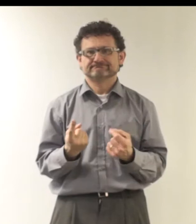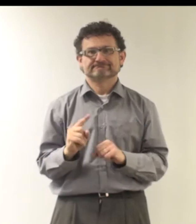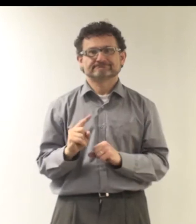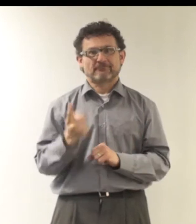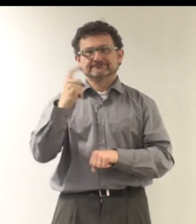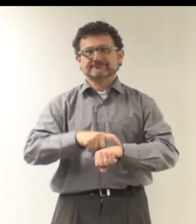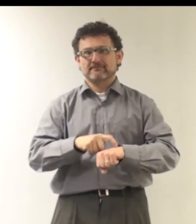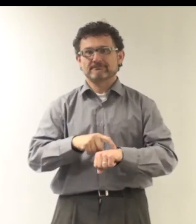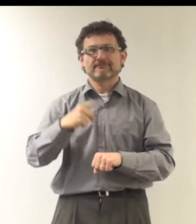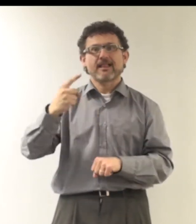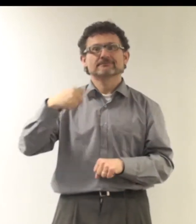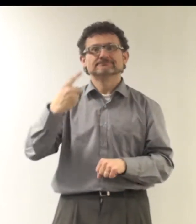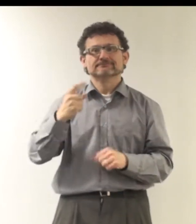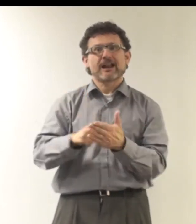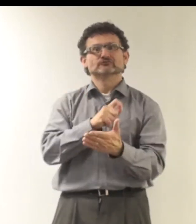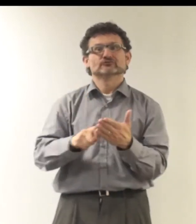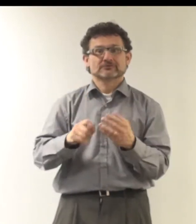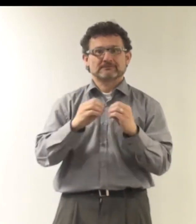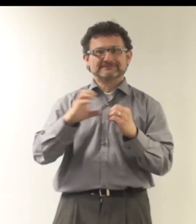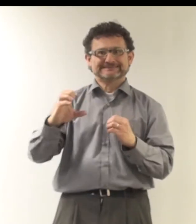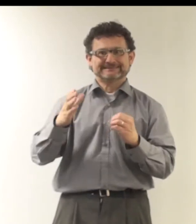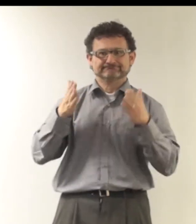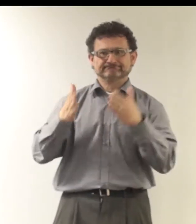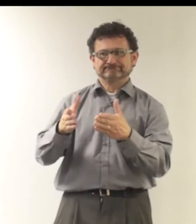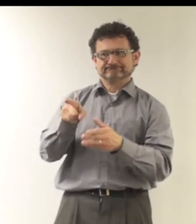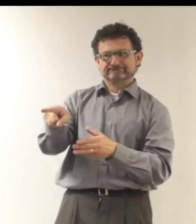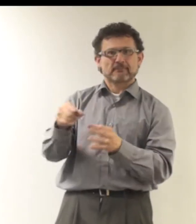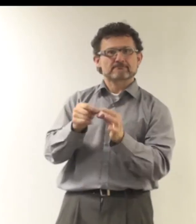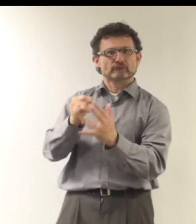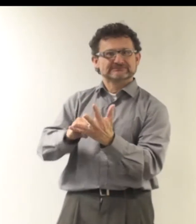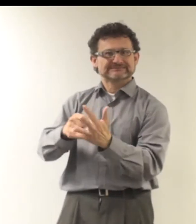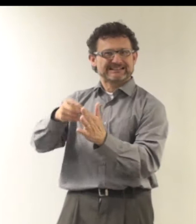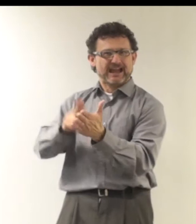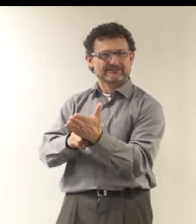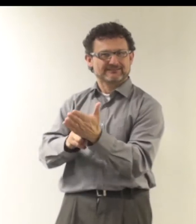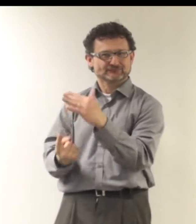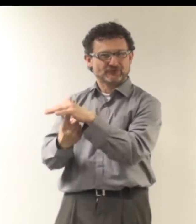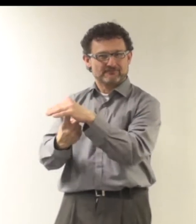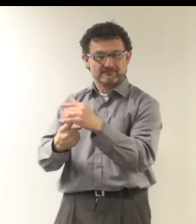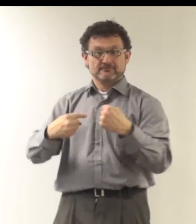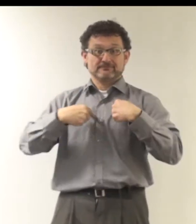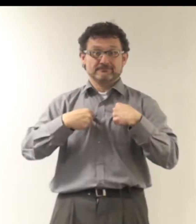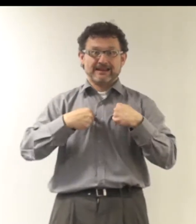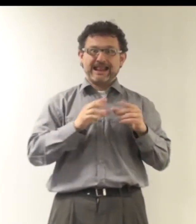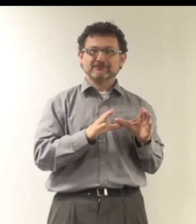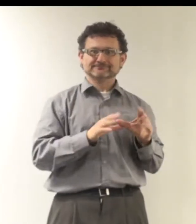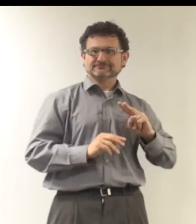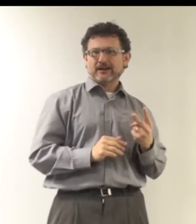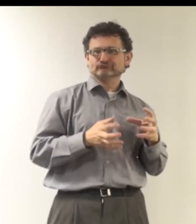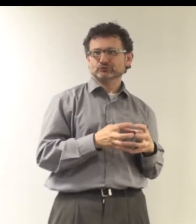us. The BBC has introduced a new hierarchy of media coverage. They've always had the top